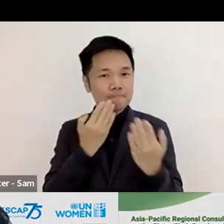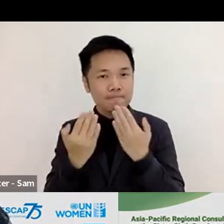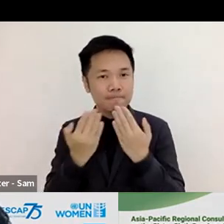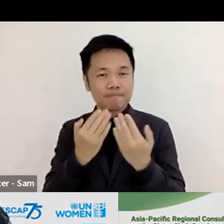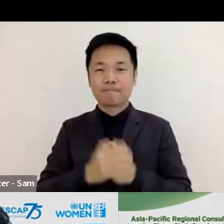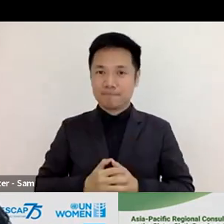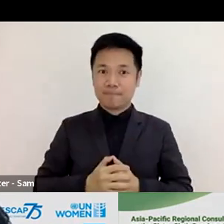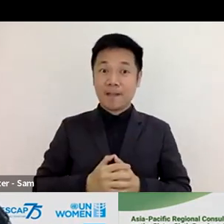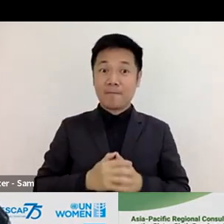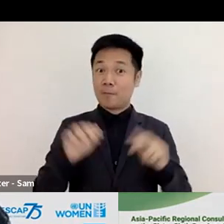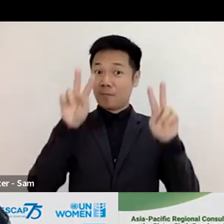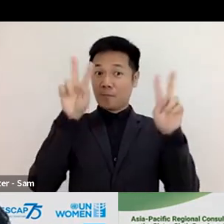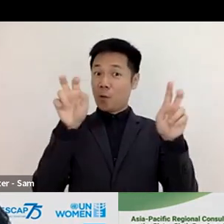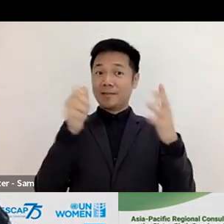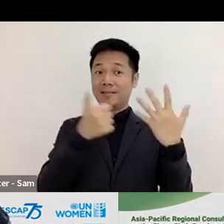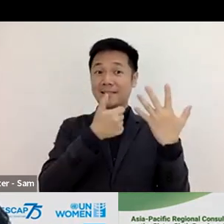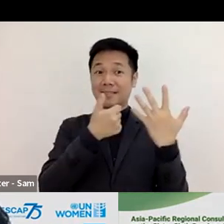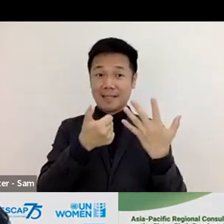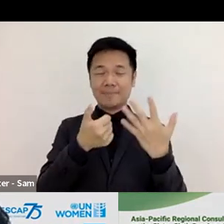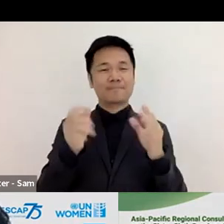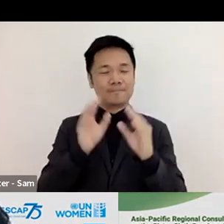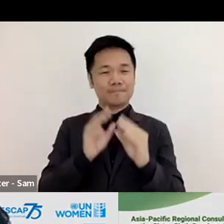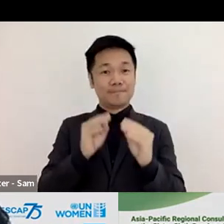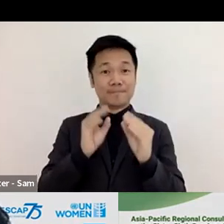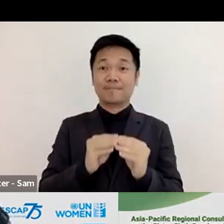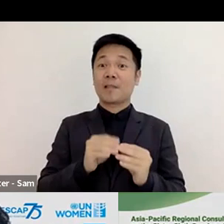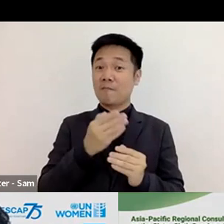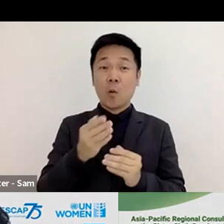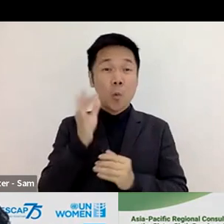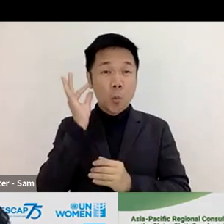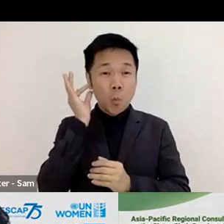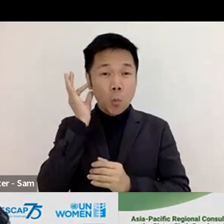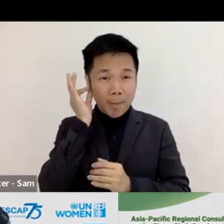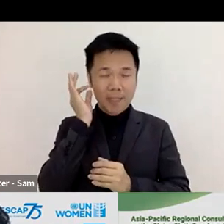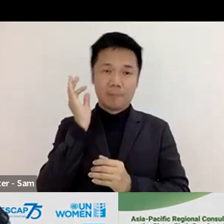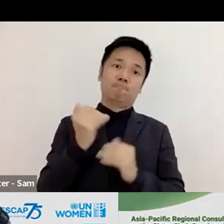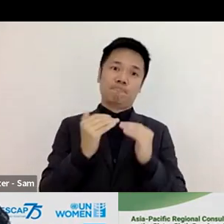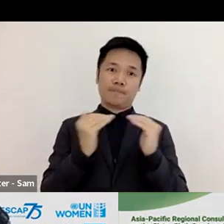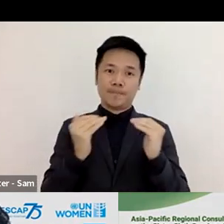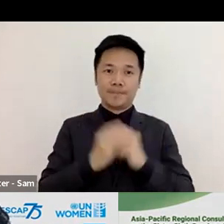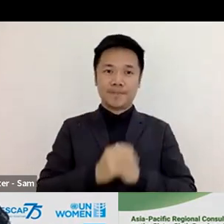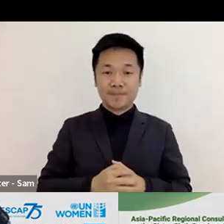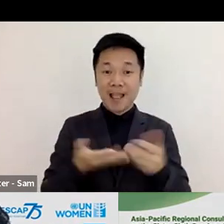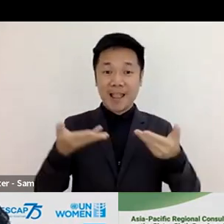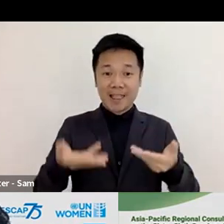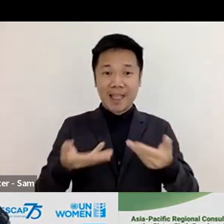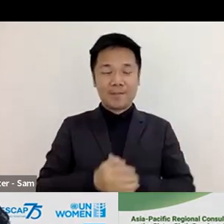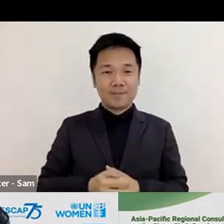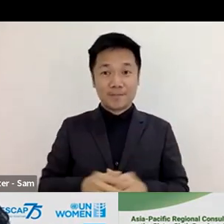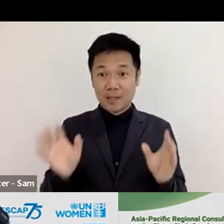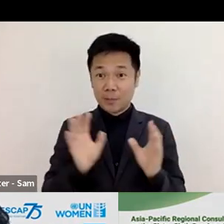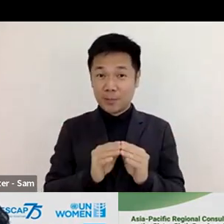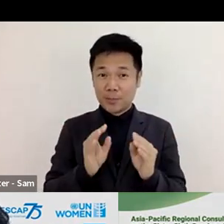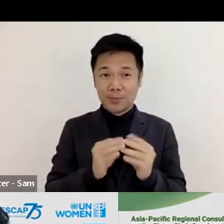the sixth session of the Commission on the Status of Women. The overall theme of the regional